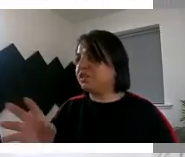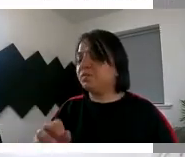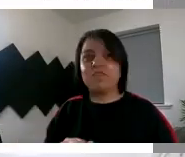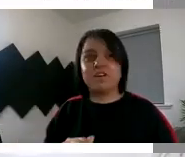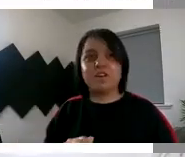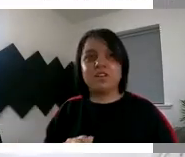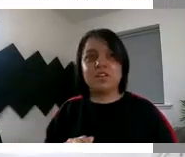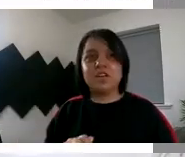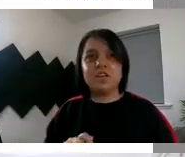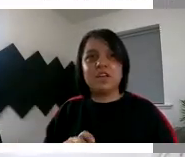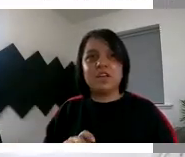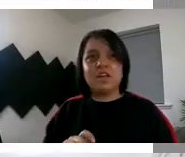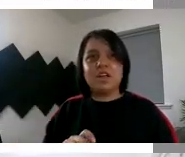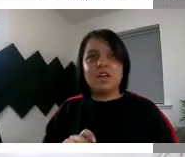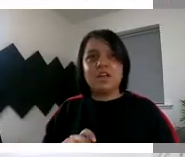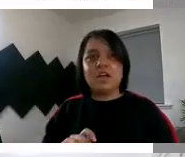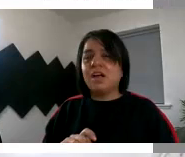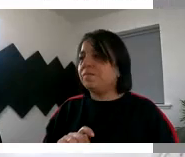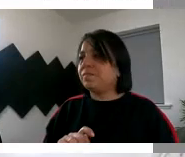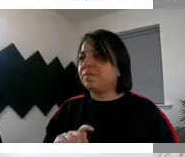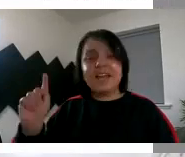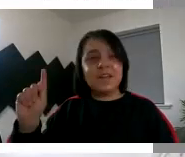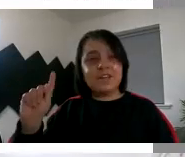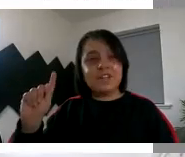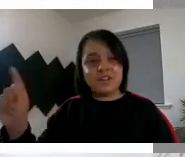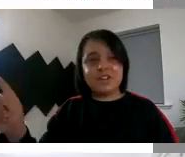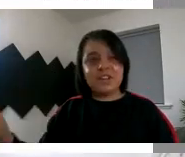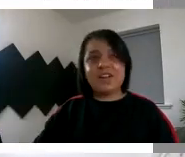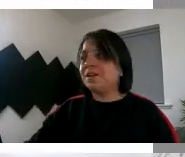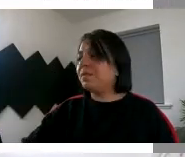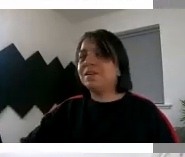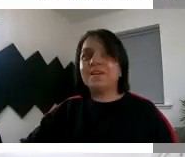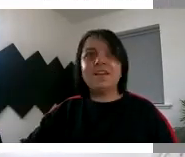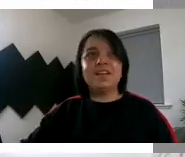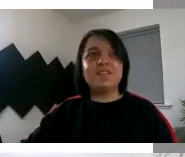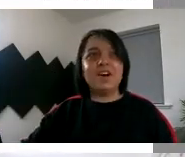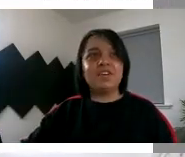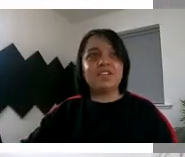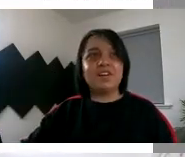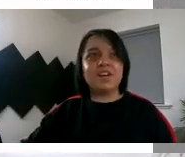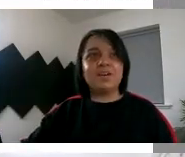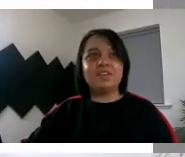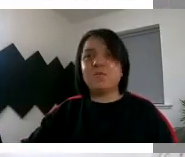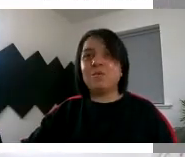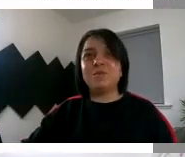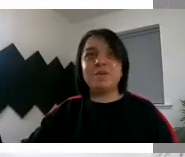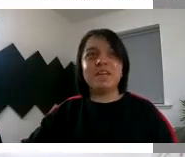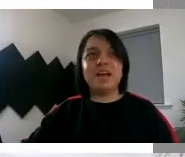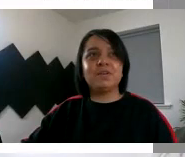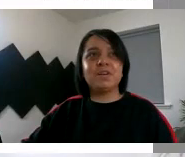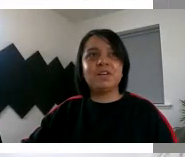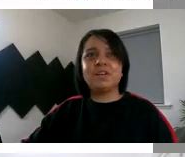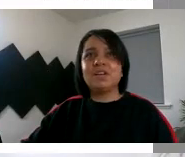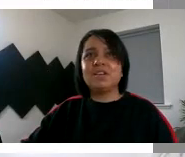these you might recognize. Can anybody sign their name in the Irish Sign Language? So what would it be